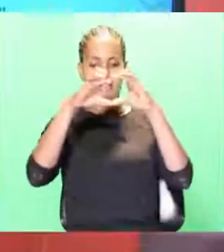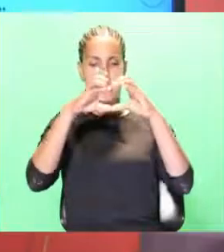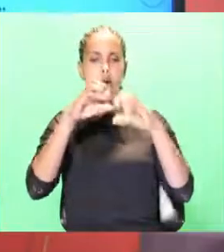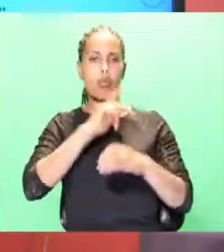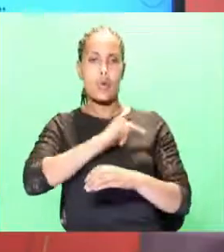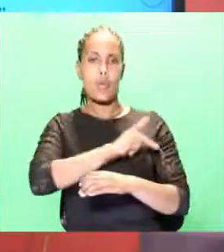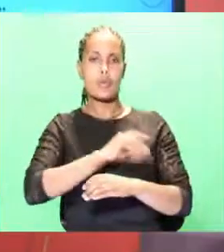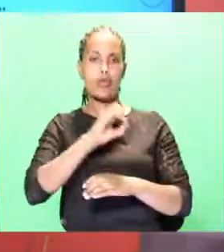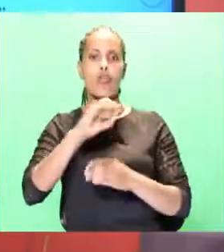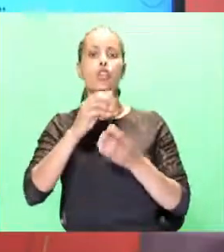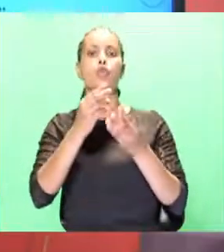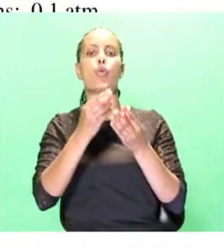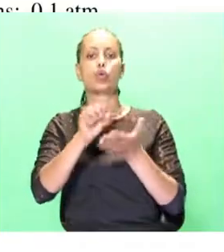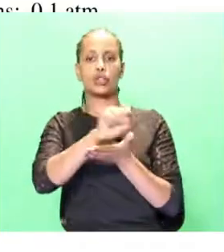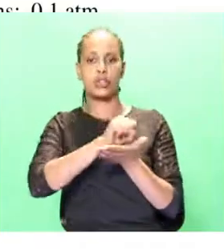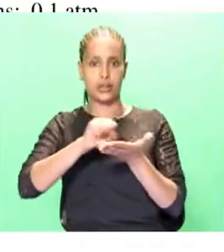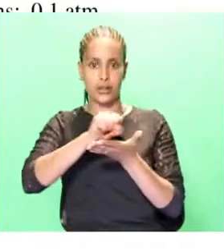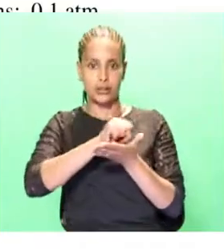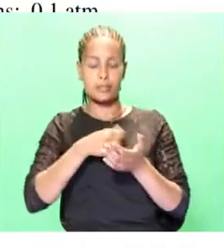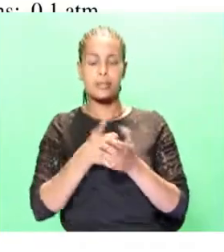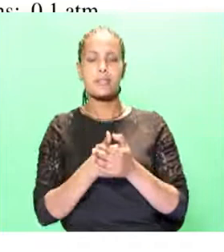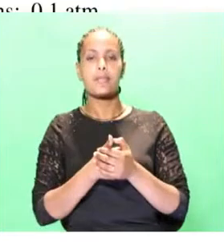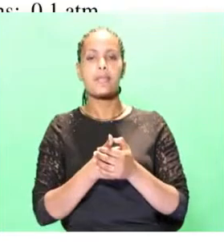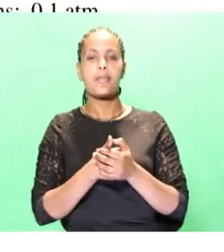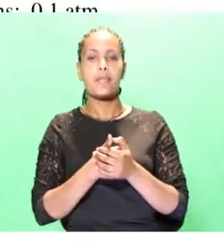properties of a solution.